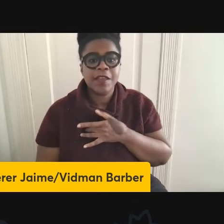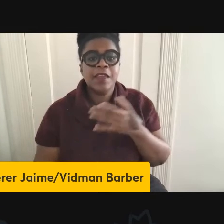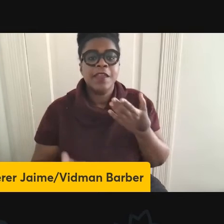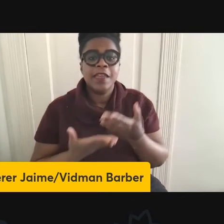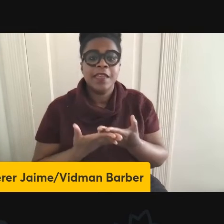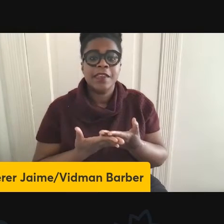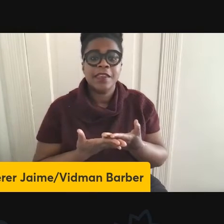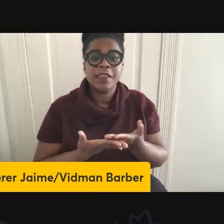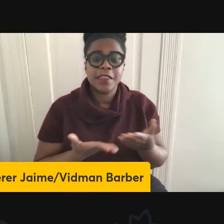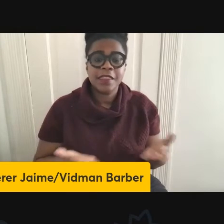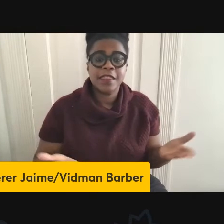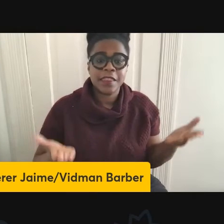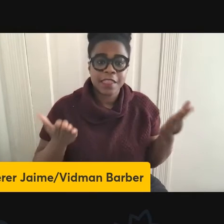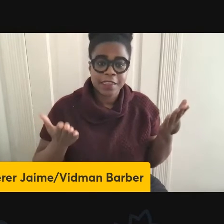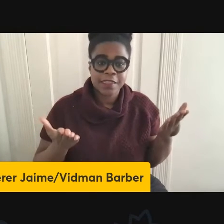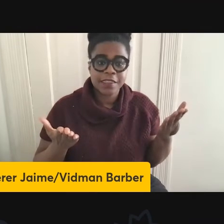will